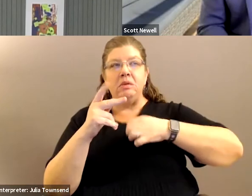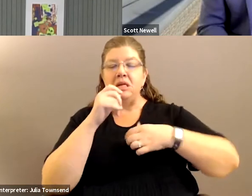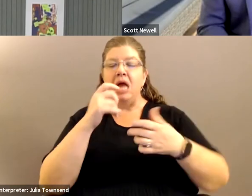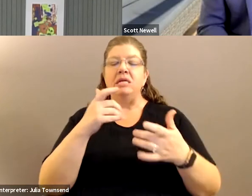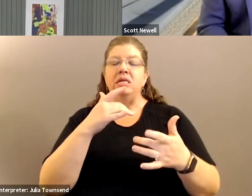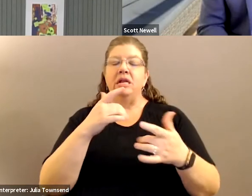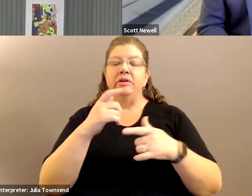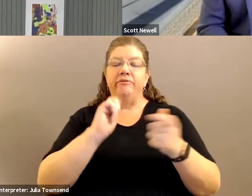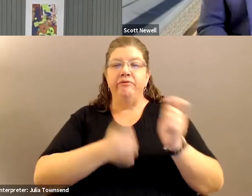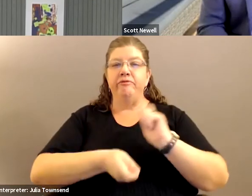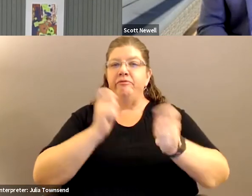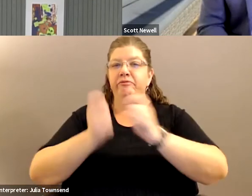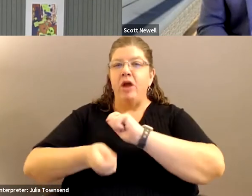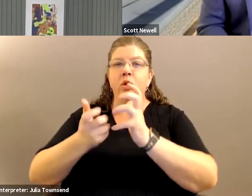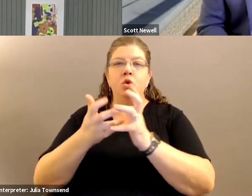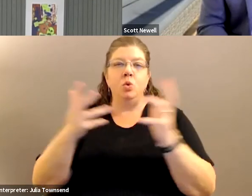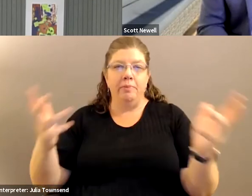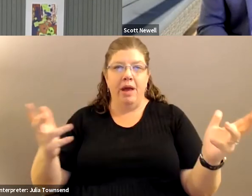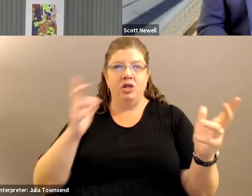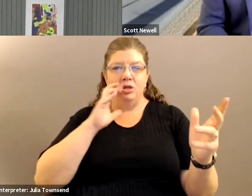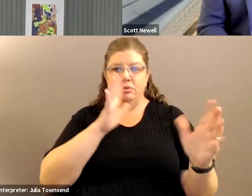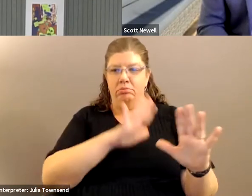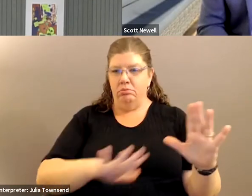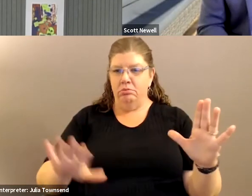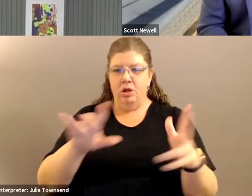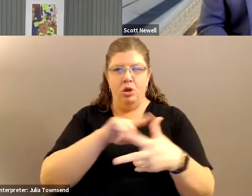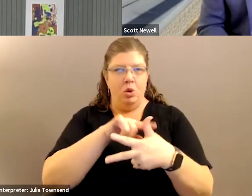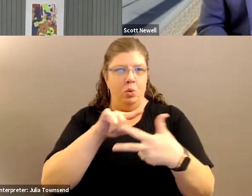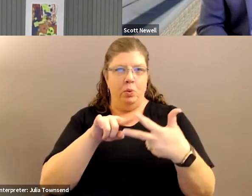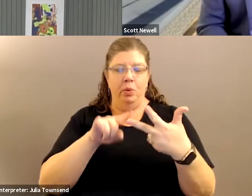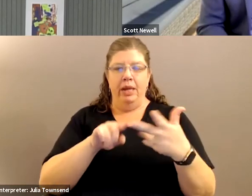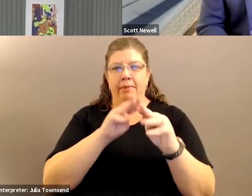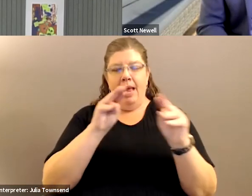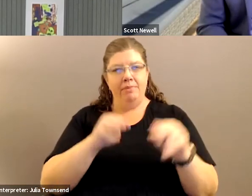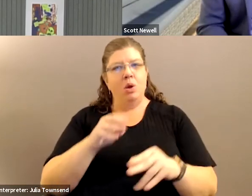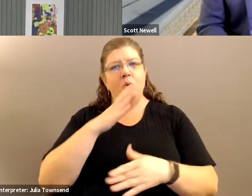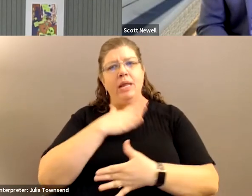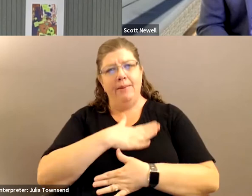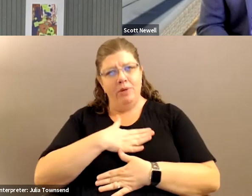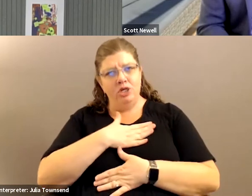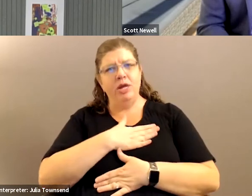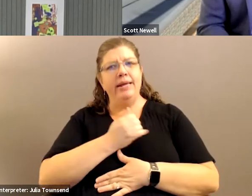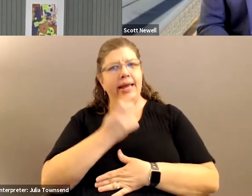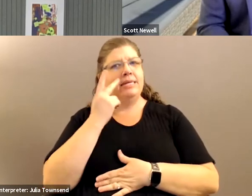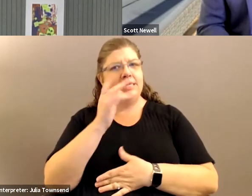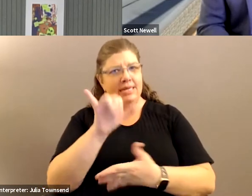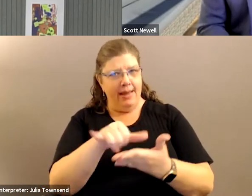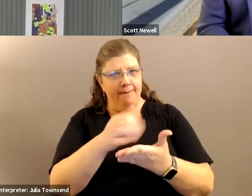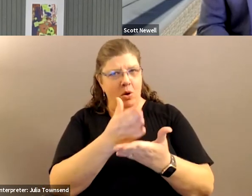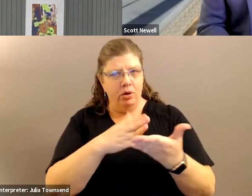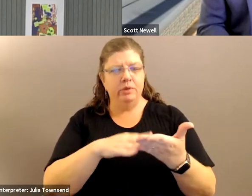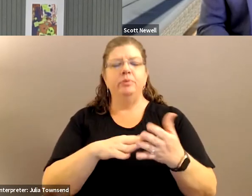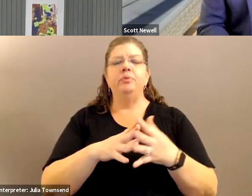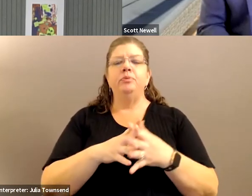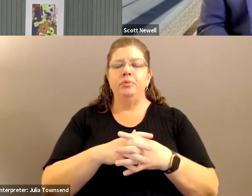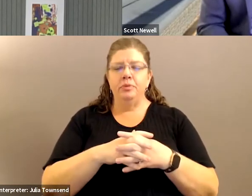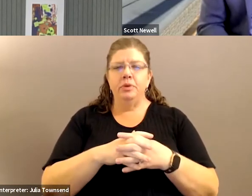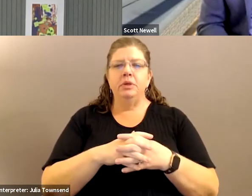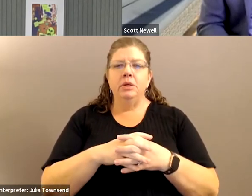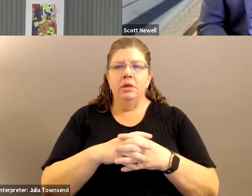much uh from the in between the three three maps so i really can appreciate and can see see that part um as